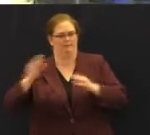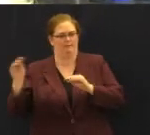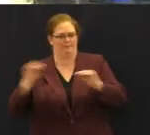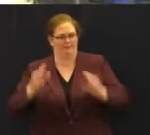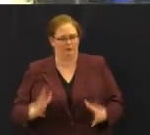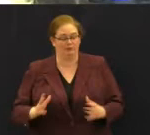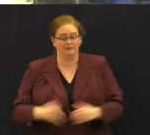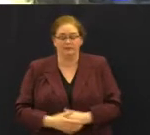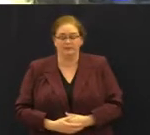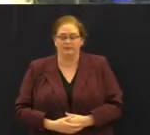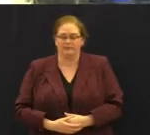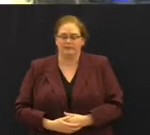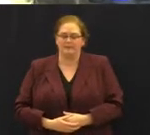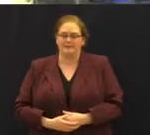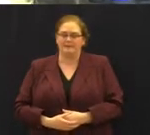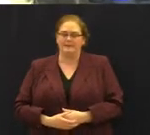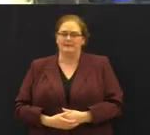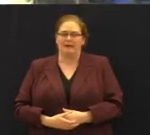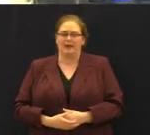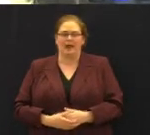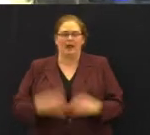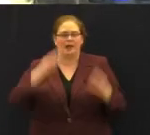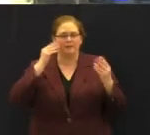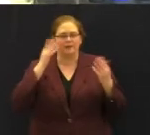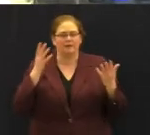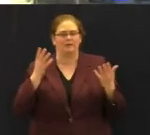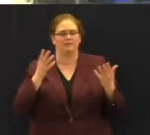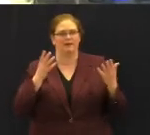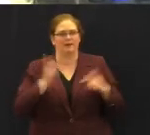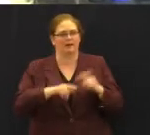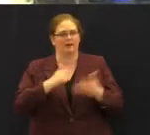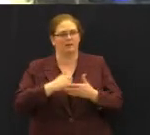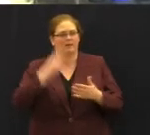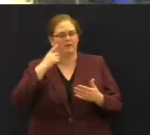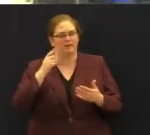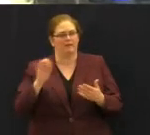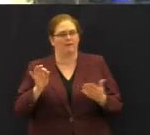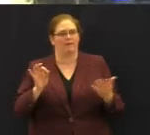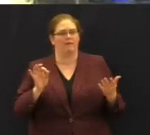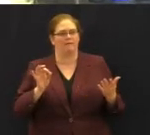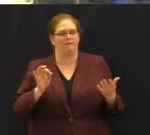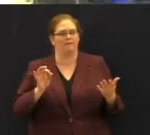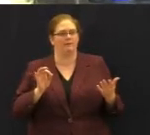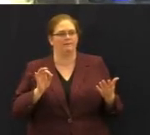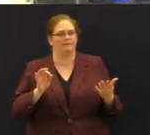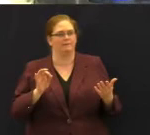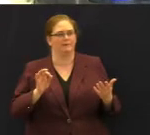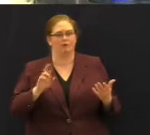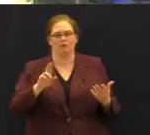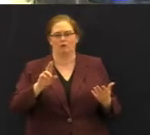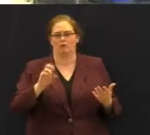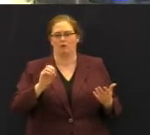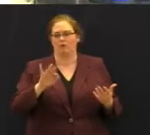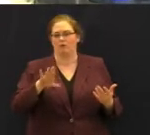thinking of, I just can't help but think of Ronald Reagan.